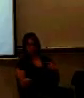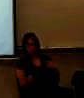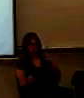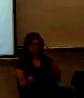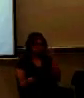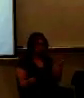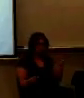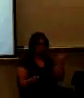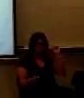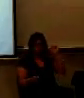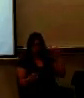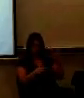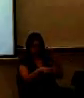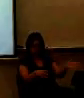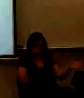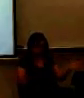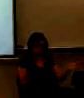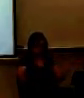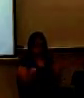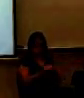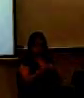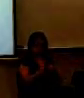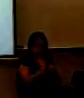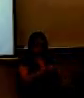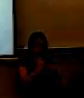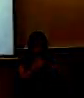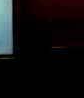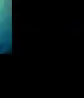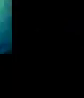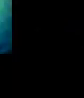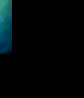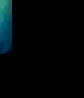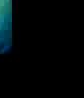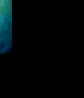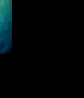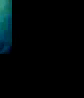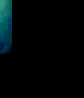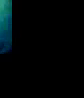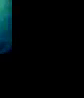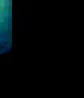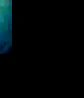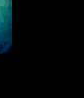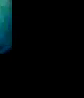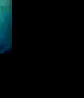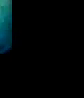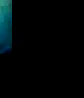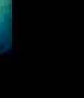dogs, and any other animal that drinks that toxic bloom.